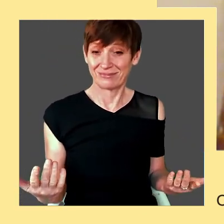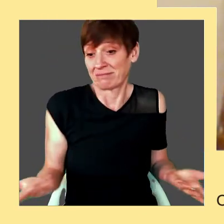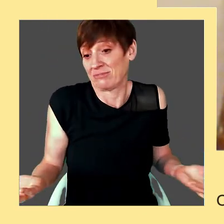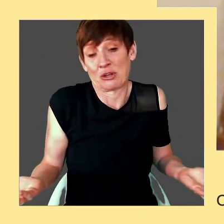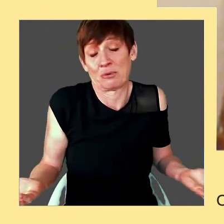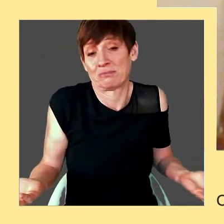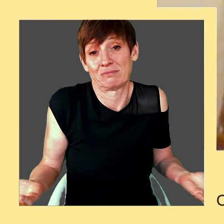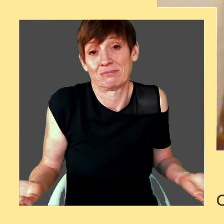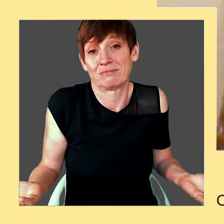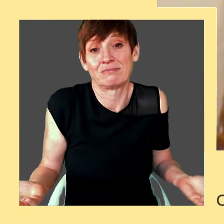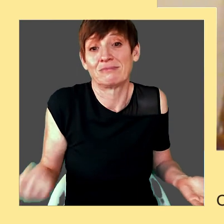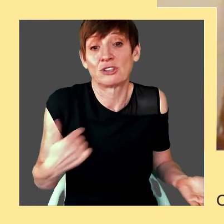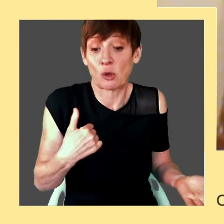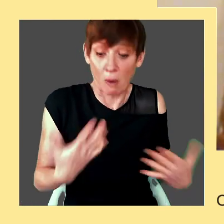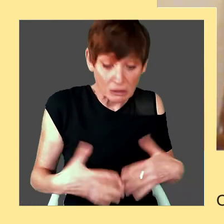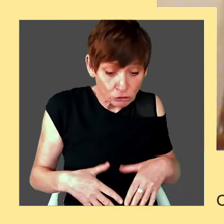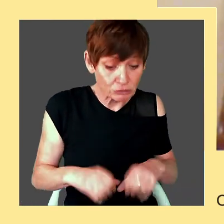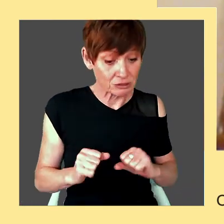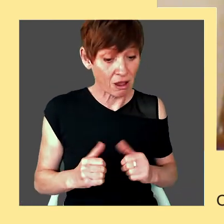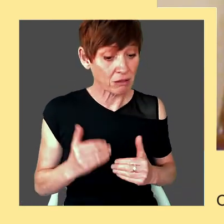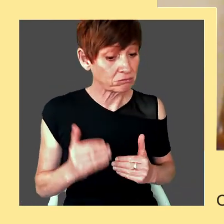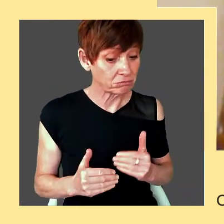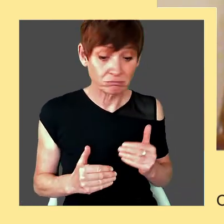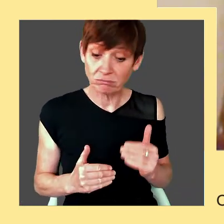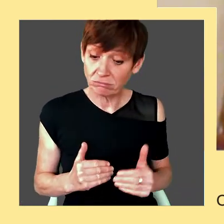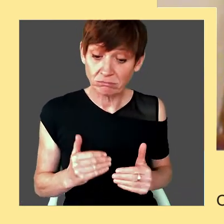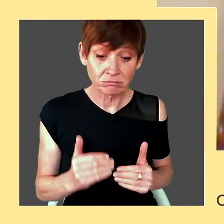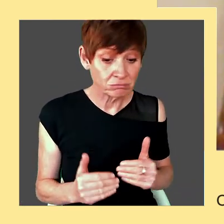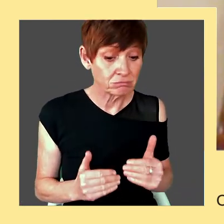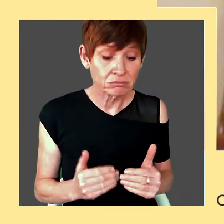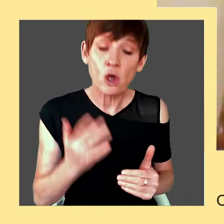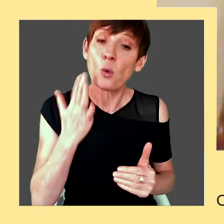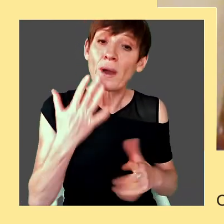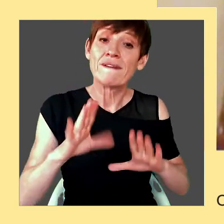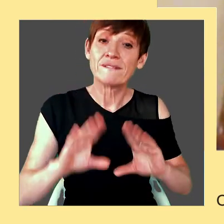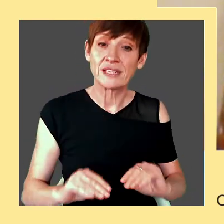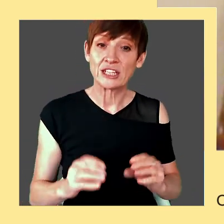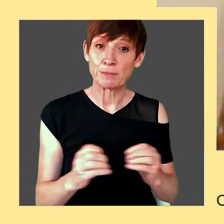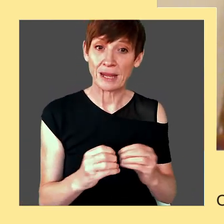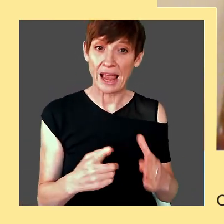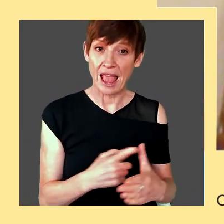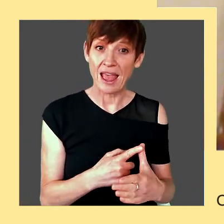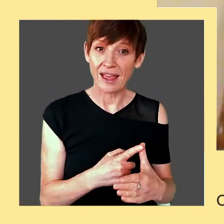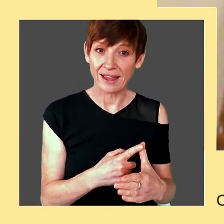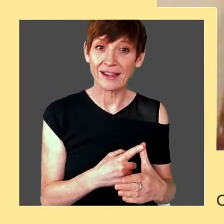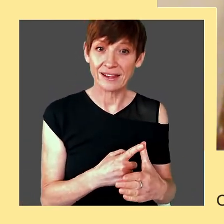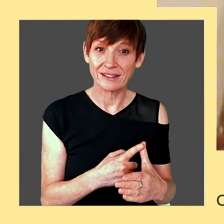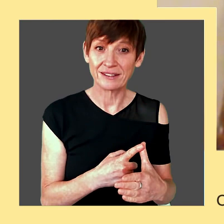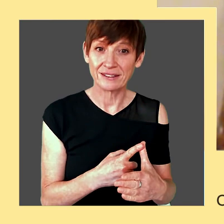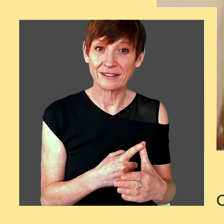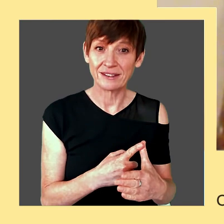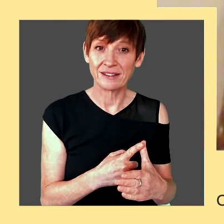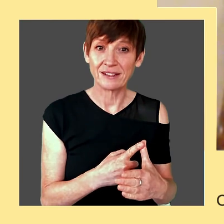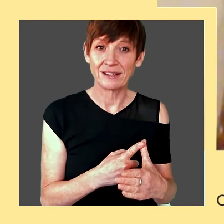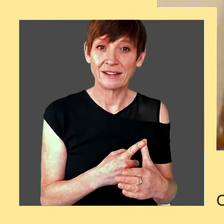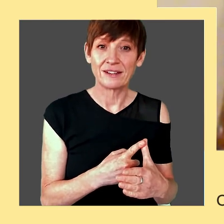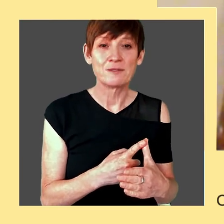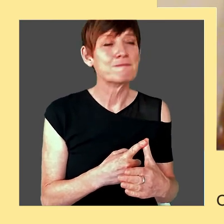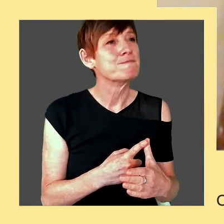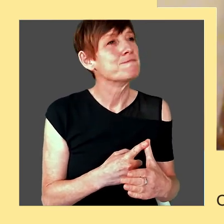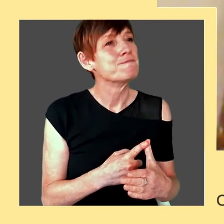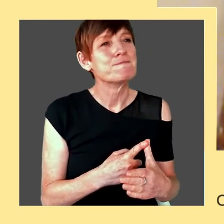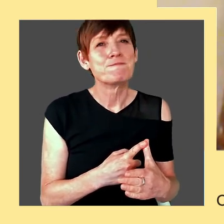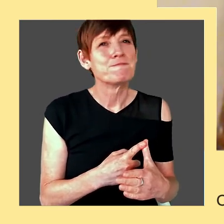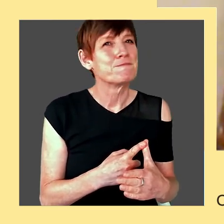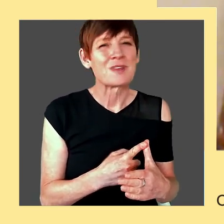start that. And when I finished my BA, and I felt I don't want